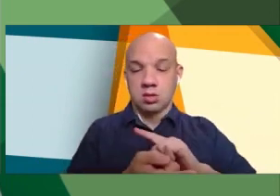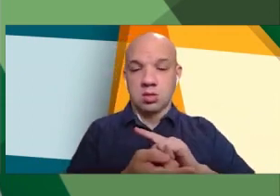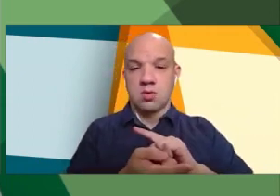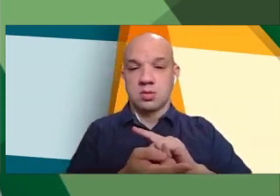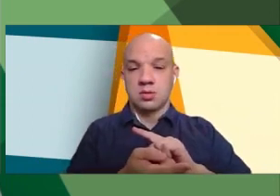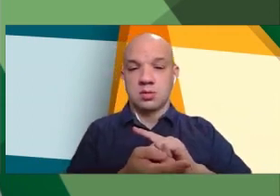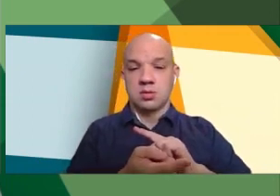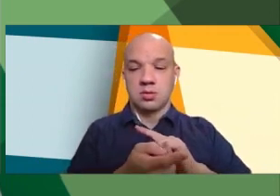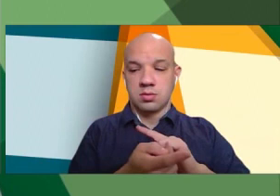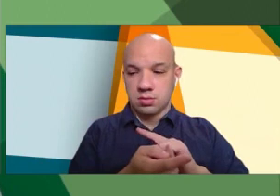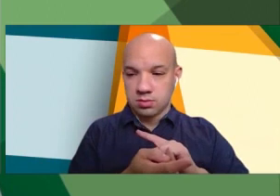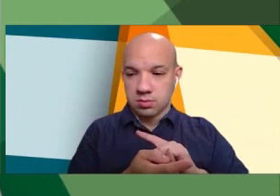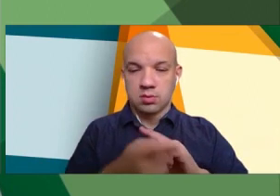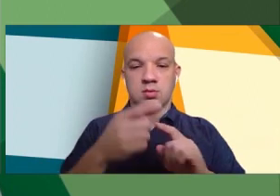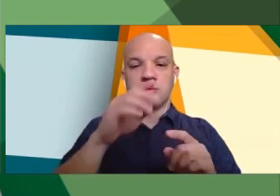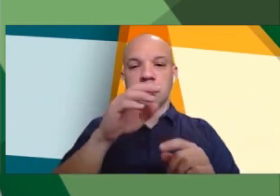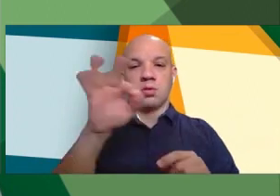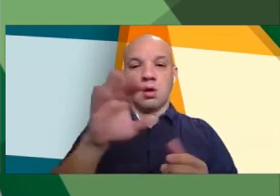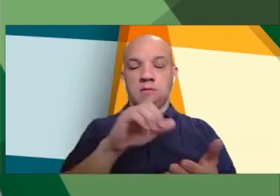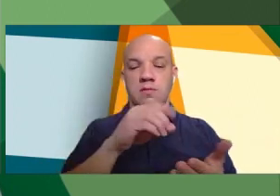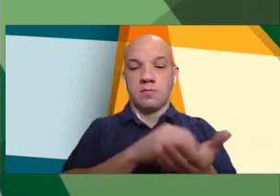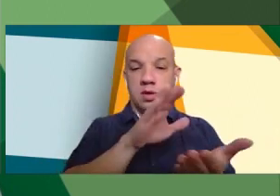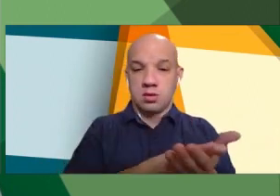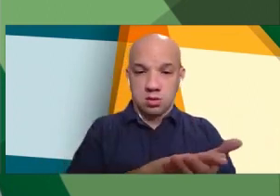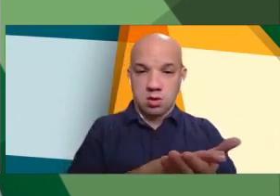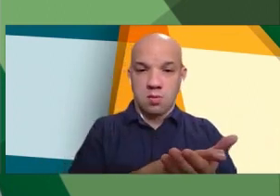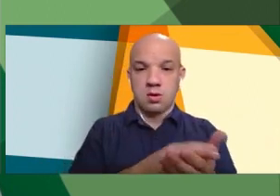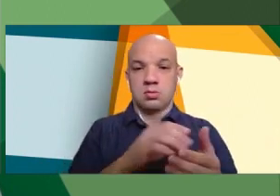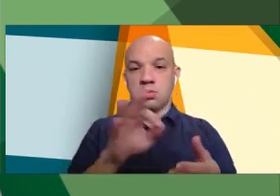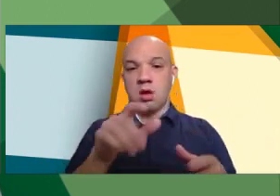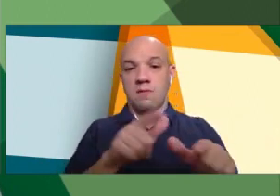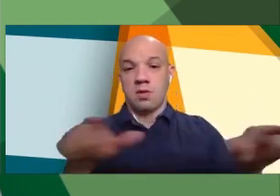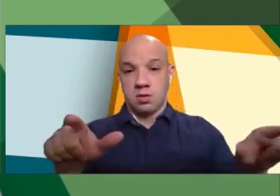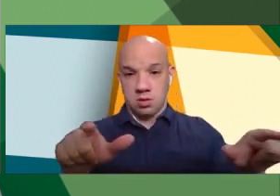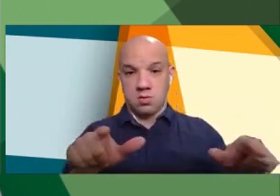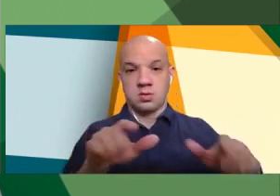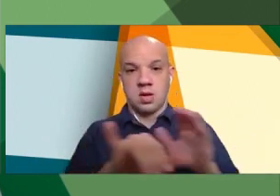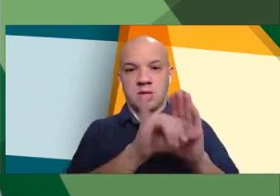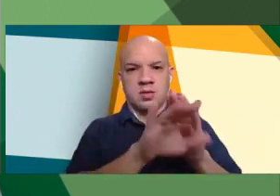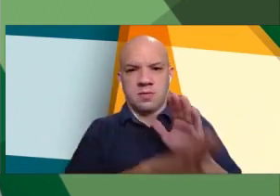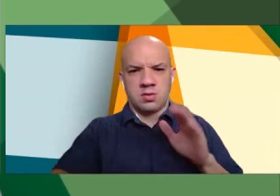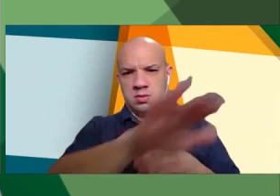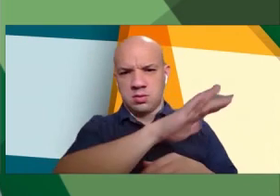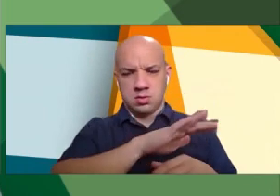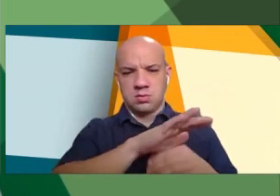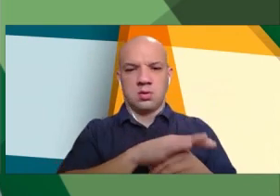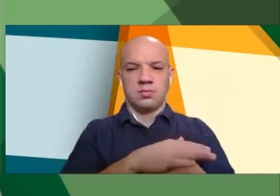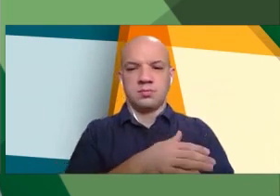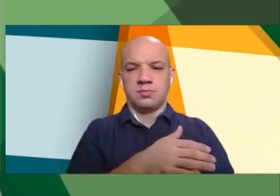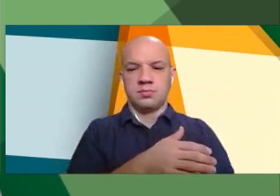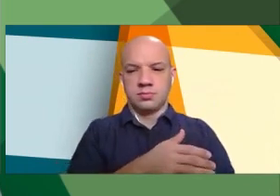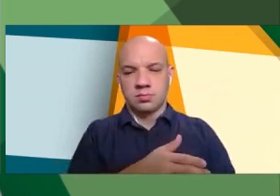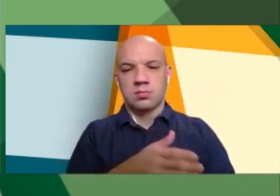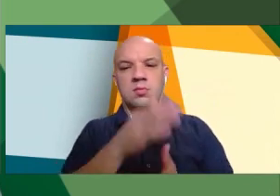vital documents, languages identified in your 4-factor analysis, I speak cards available in